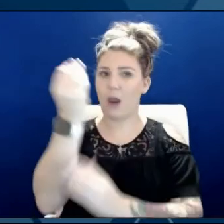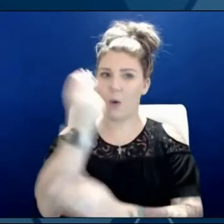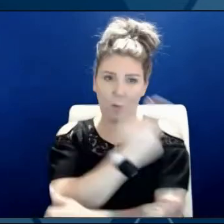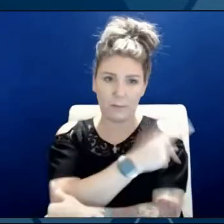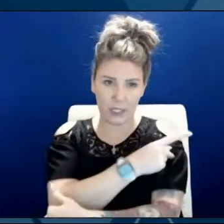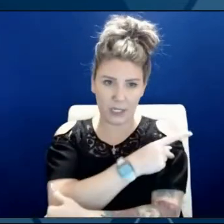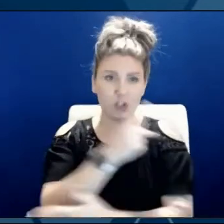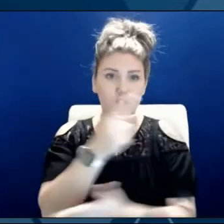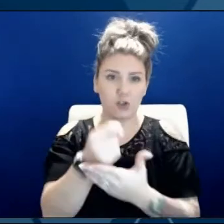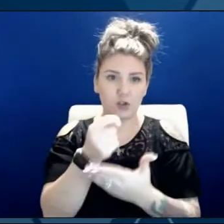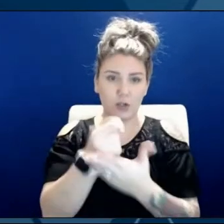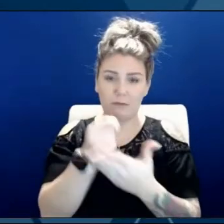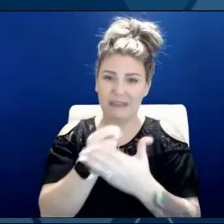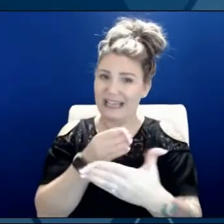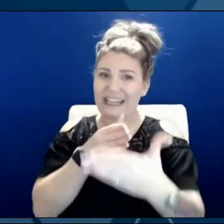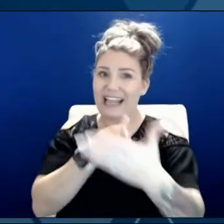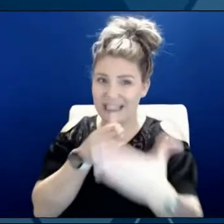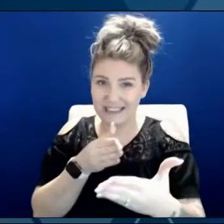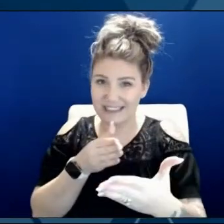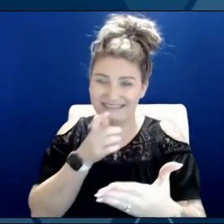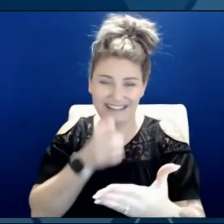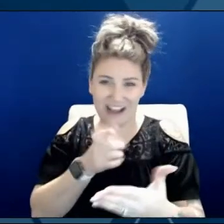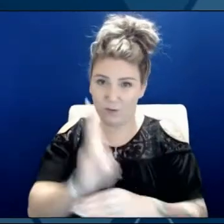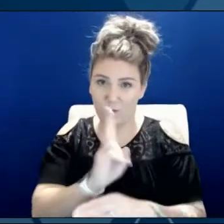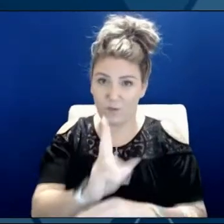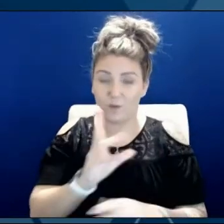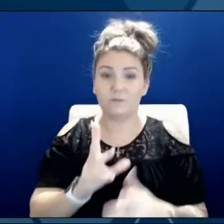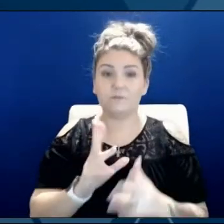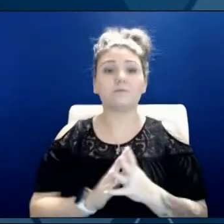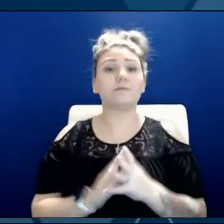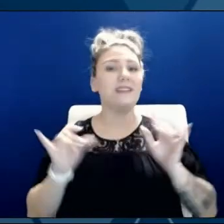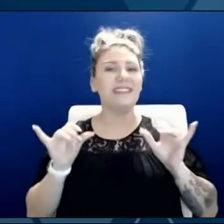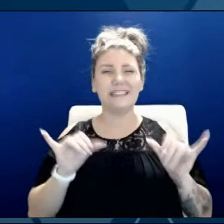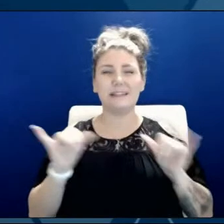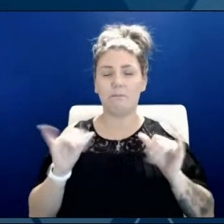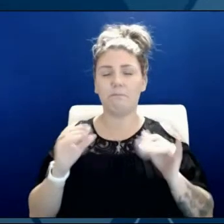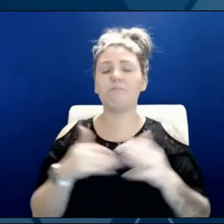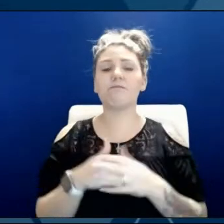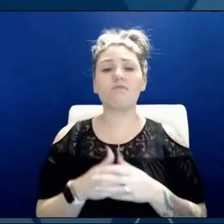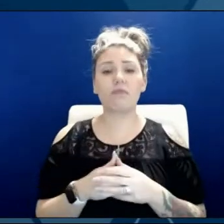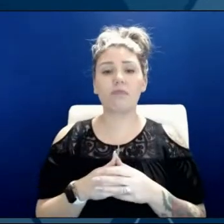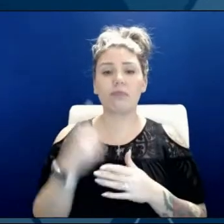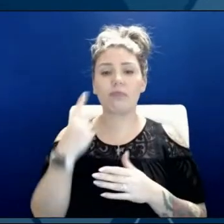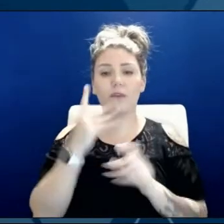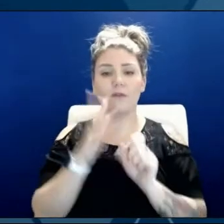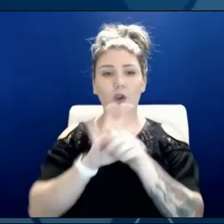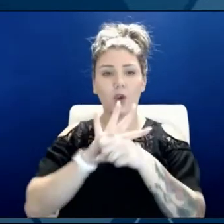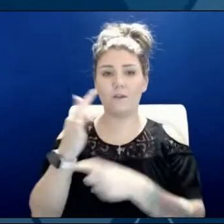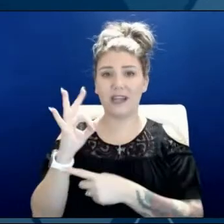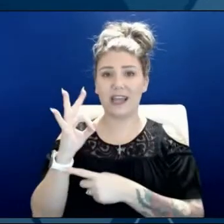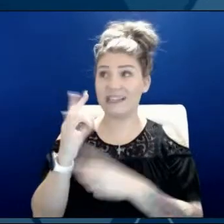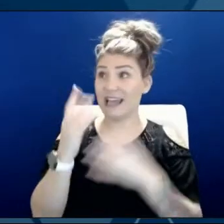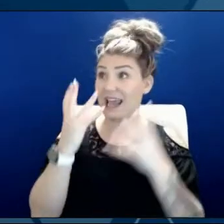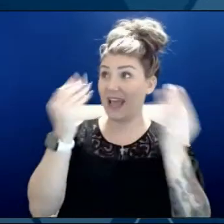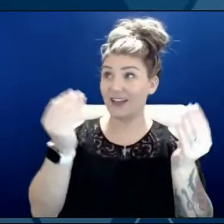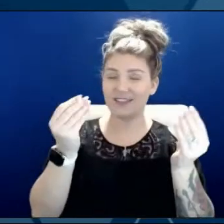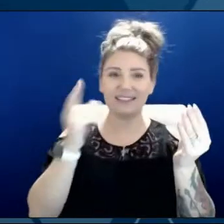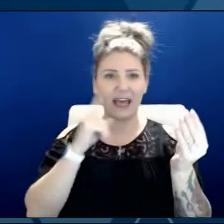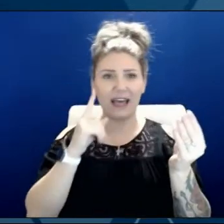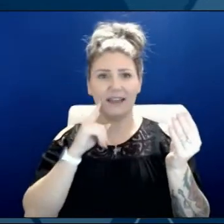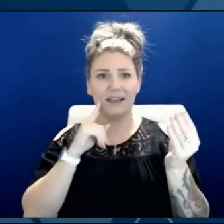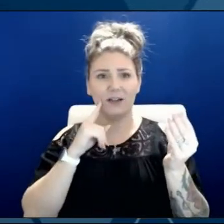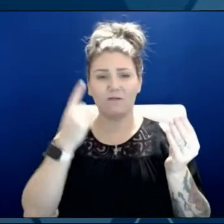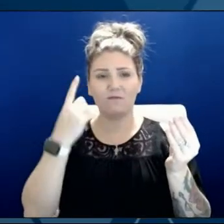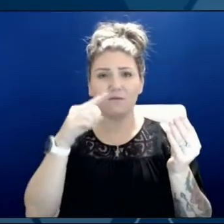treatment. So ambulatory, outpatient is the same thing for COVID-19 outside the context of a clinical trial. And we've just